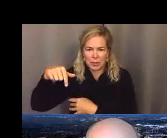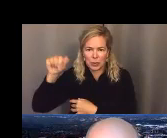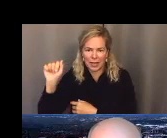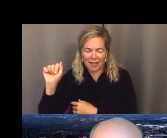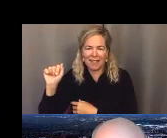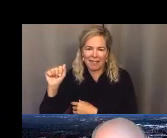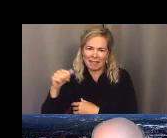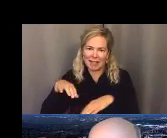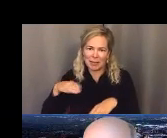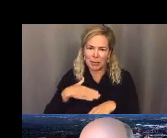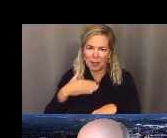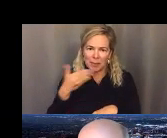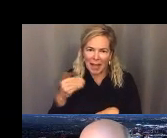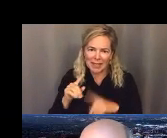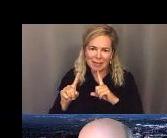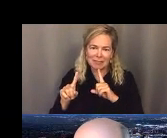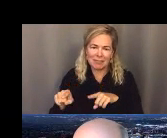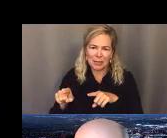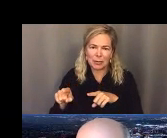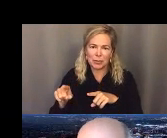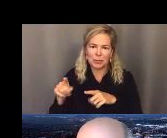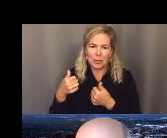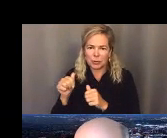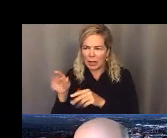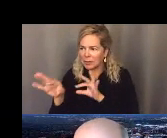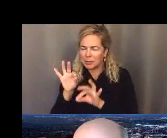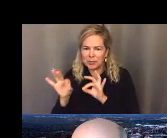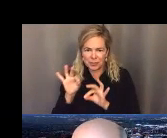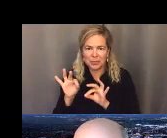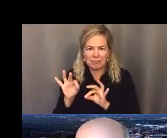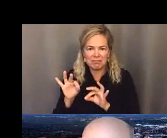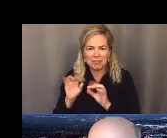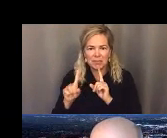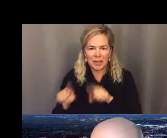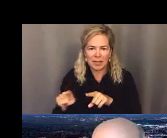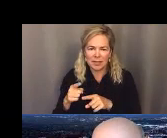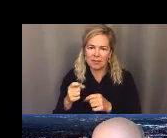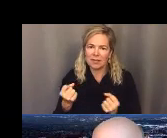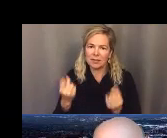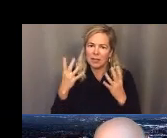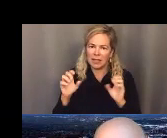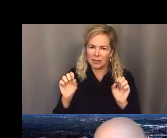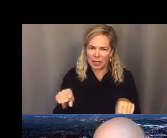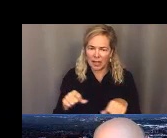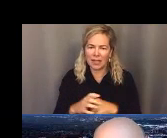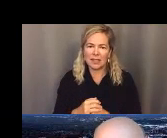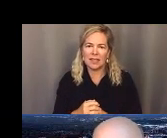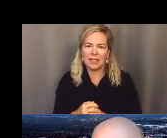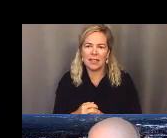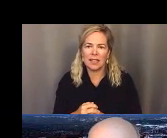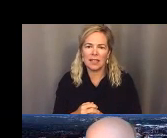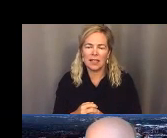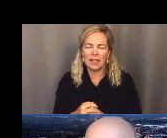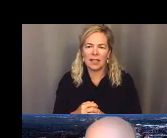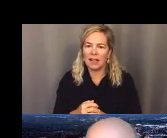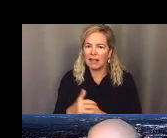here to batch them a bit, and we'll try to get to as many as we can. And any that we